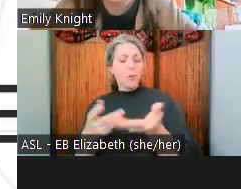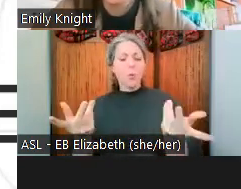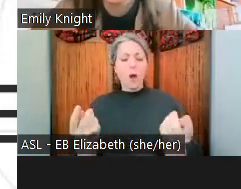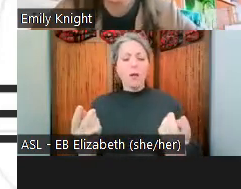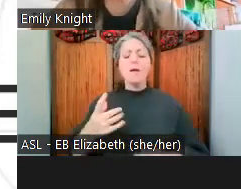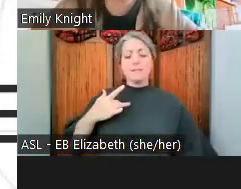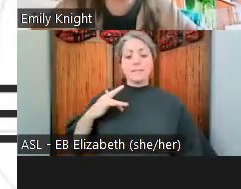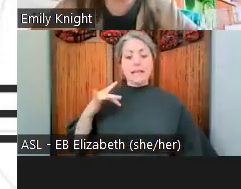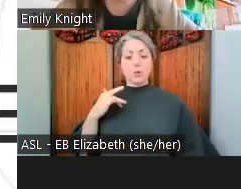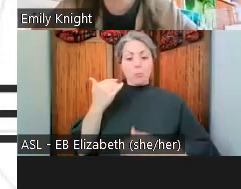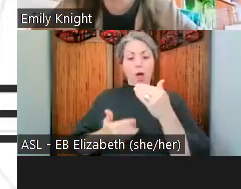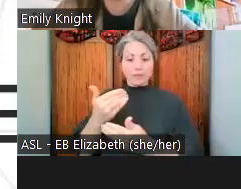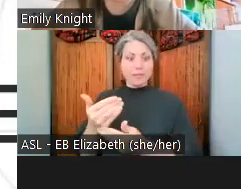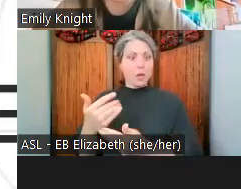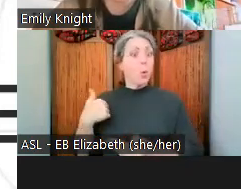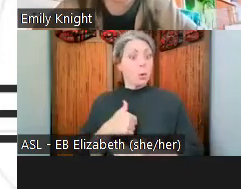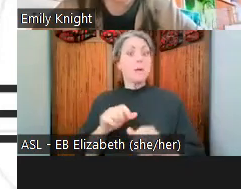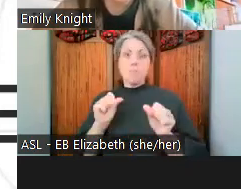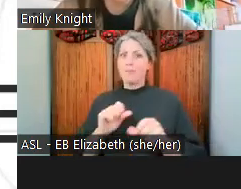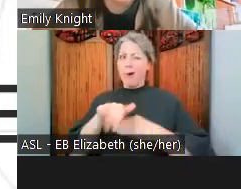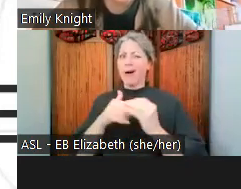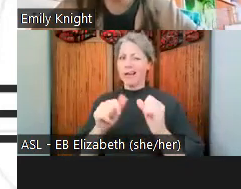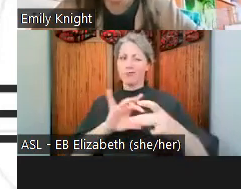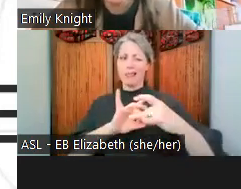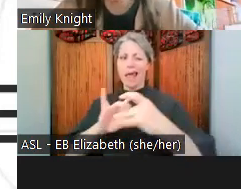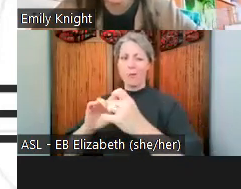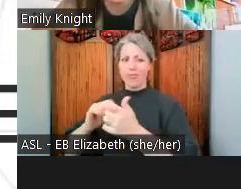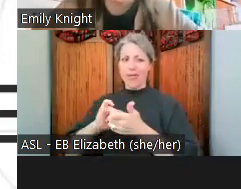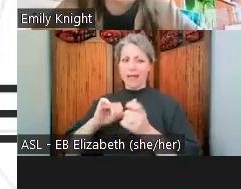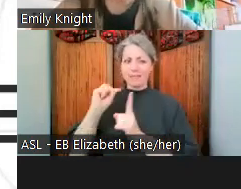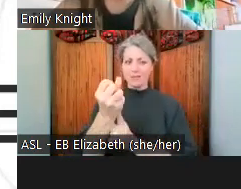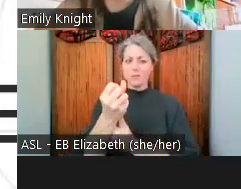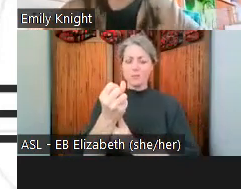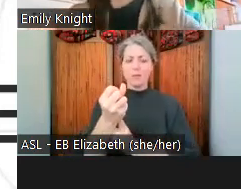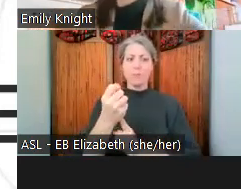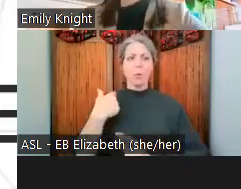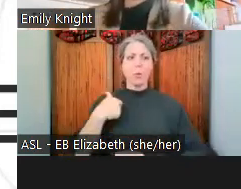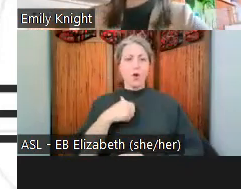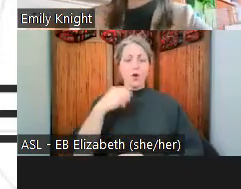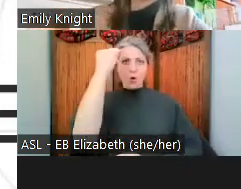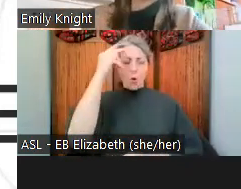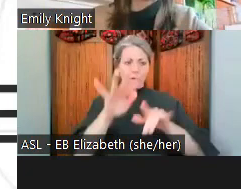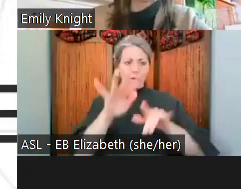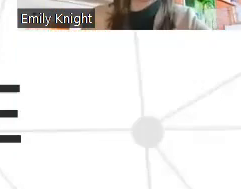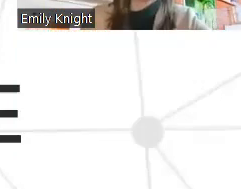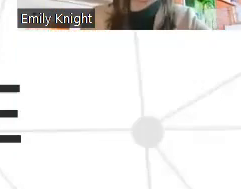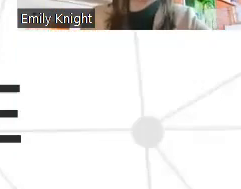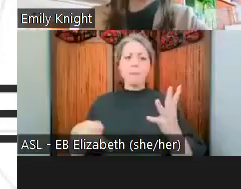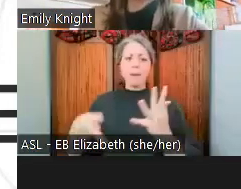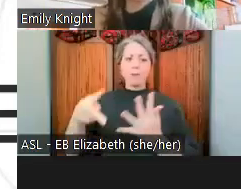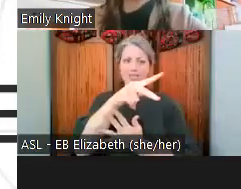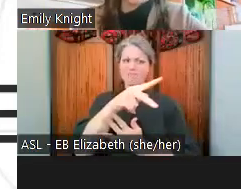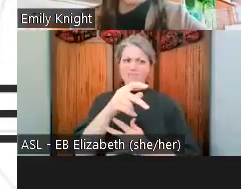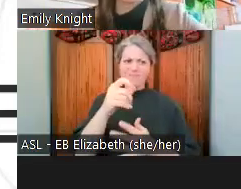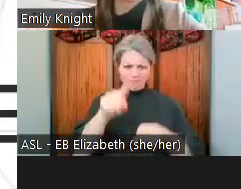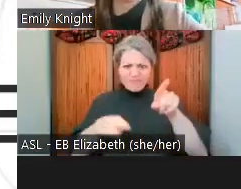is something we likely can all relate to. As we know, we're a neurodiverse population. And